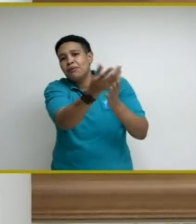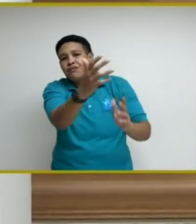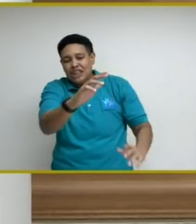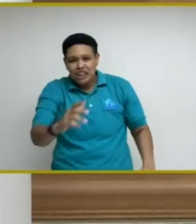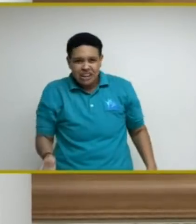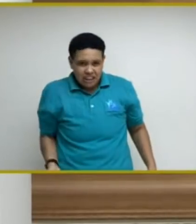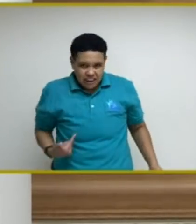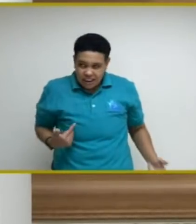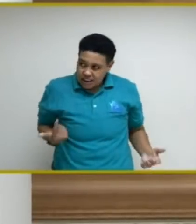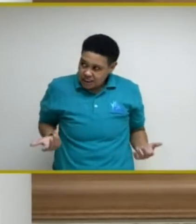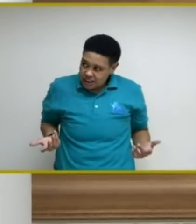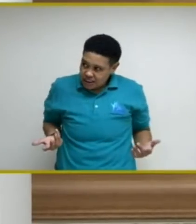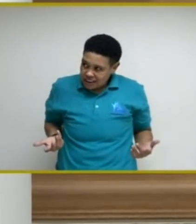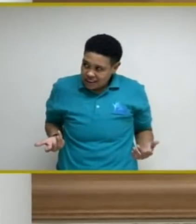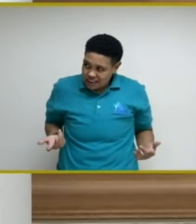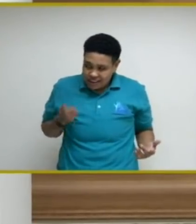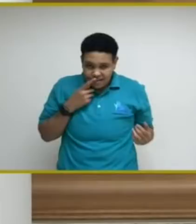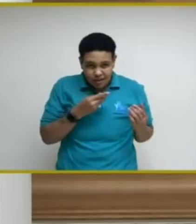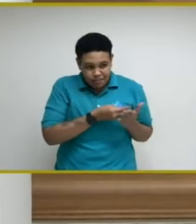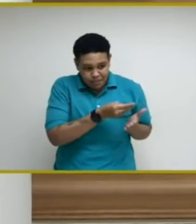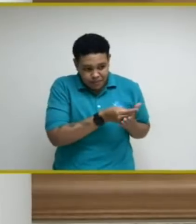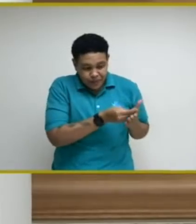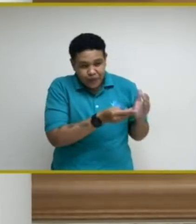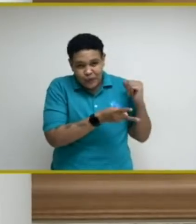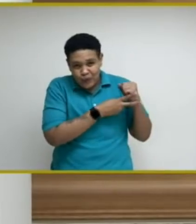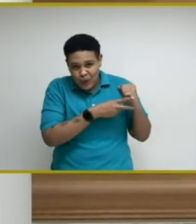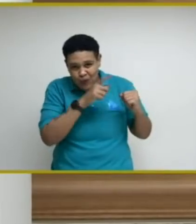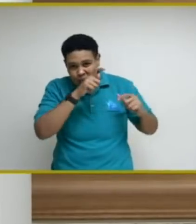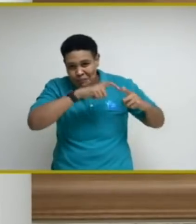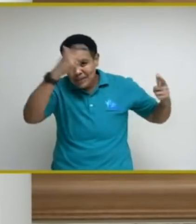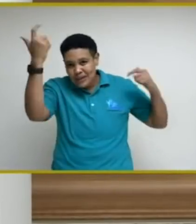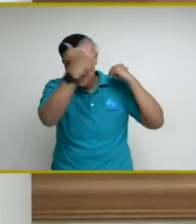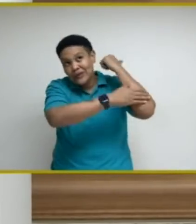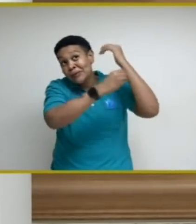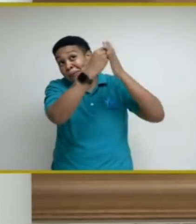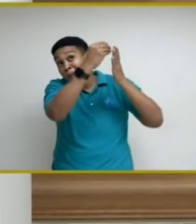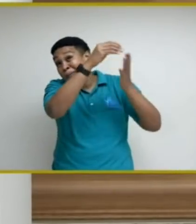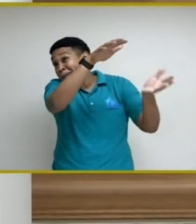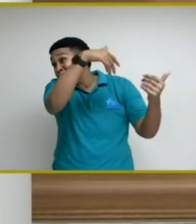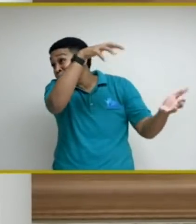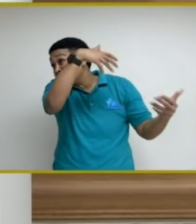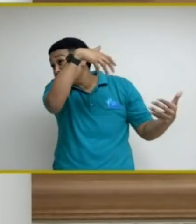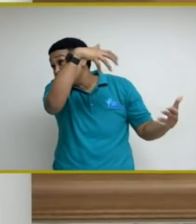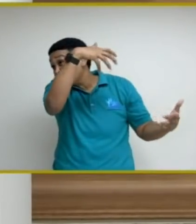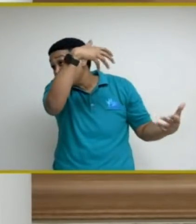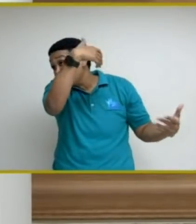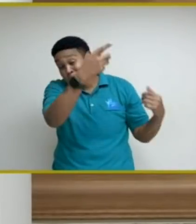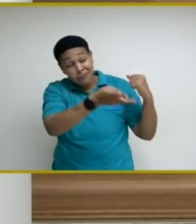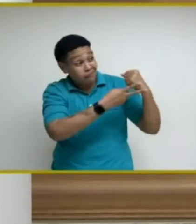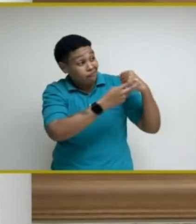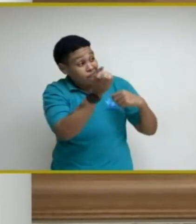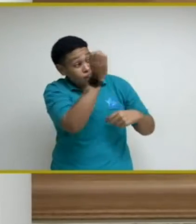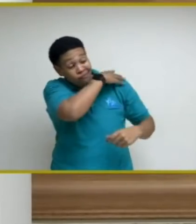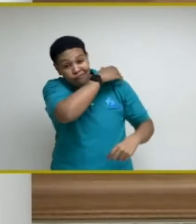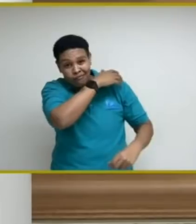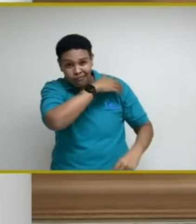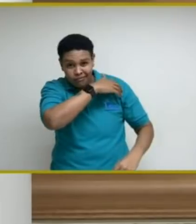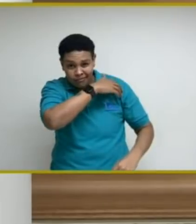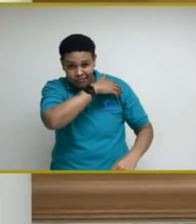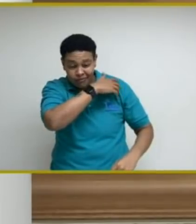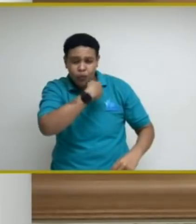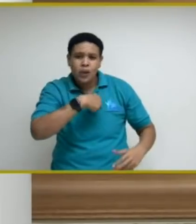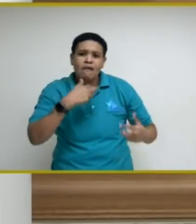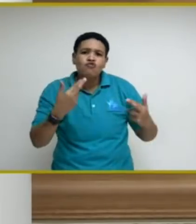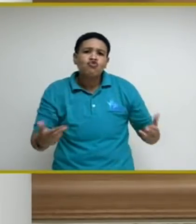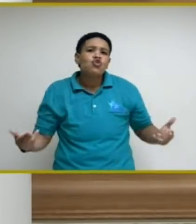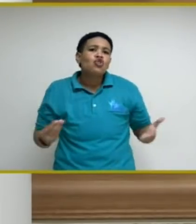purchasing and storing or ordering in advance. And even though we have had the resources to purchase,